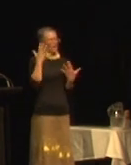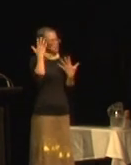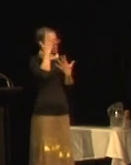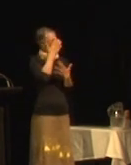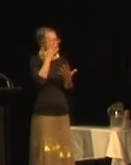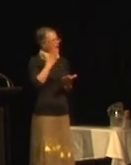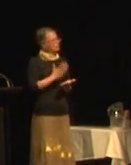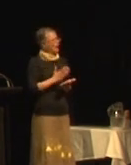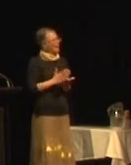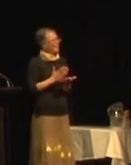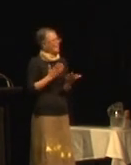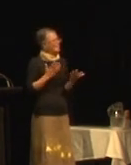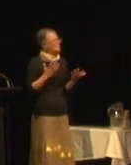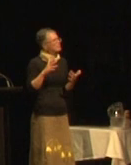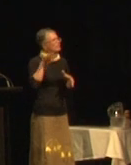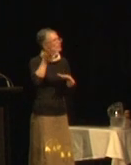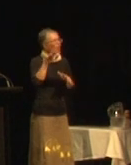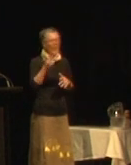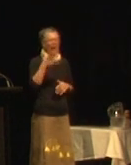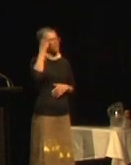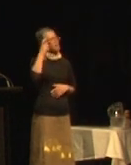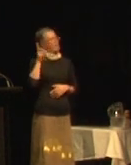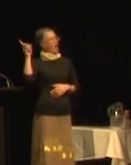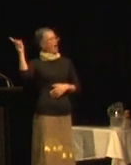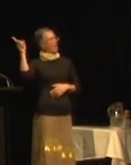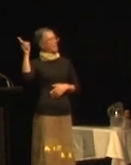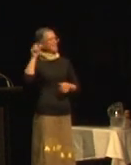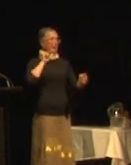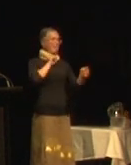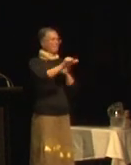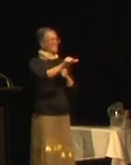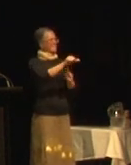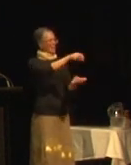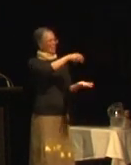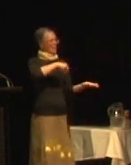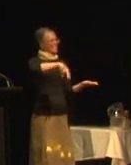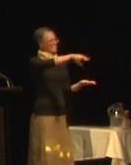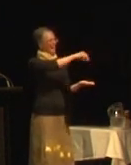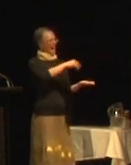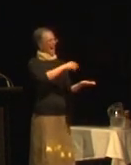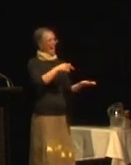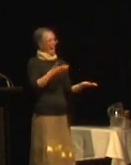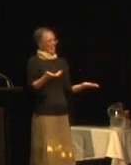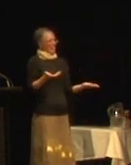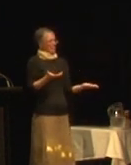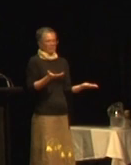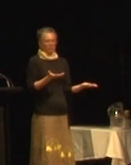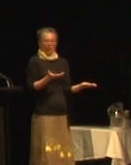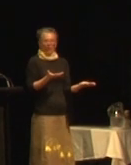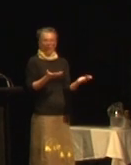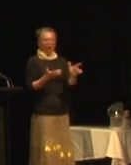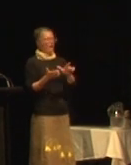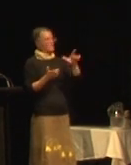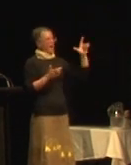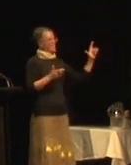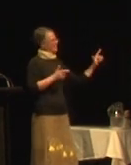I remembered this magazine cartoon I saw when I was a little kid. The best pizza on the block isn't So the store on the far left, best pizza pies